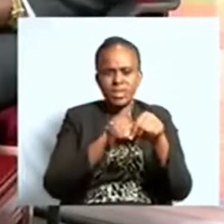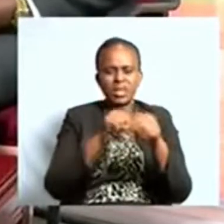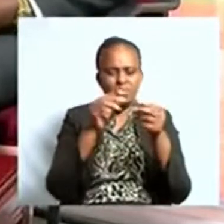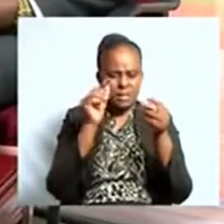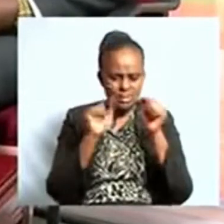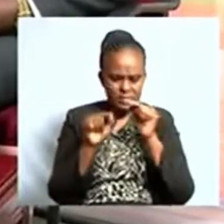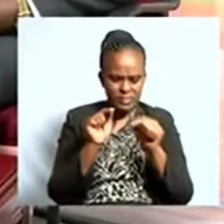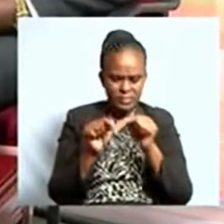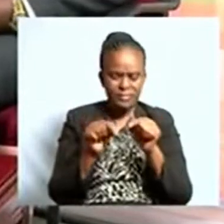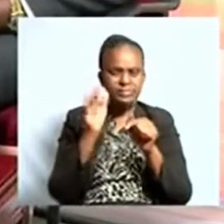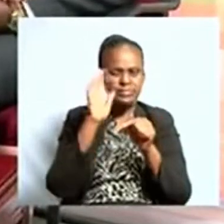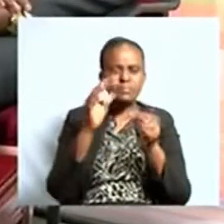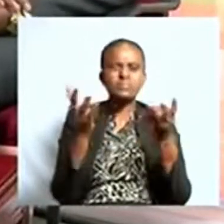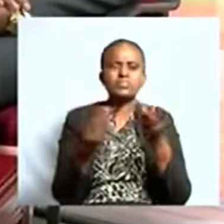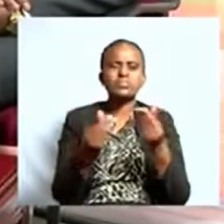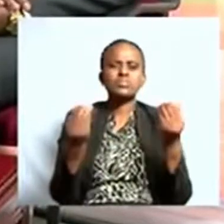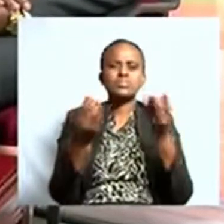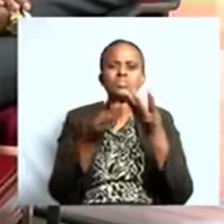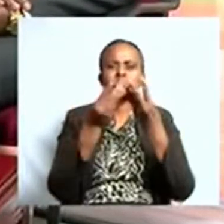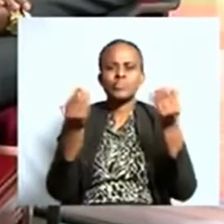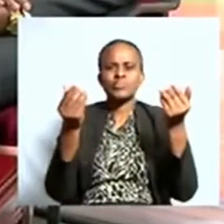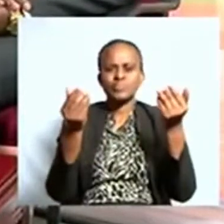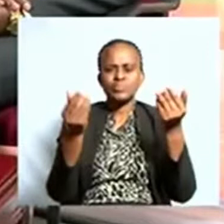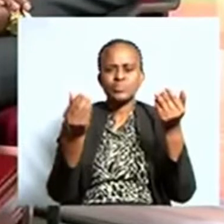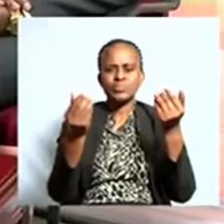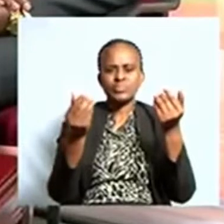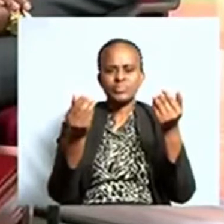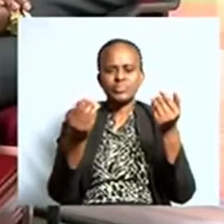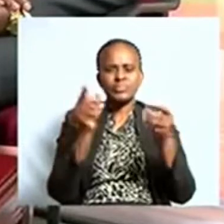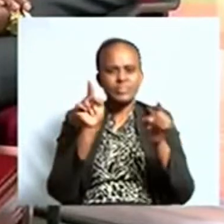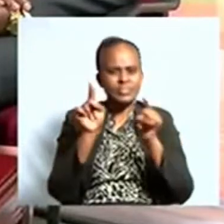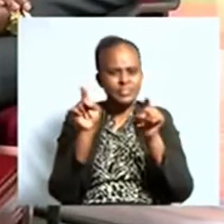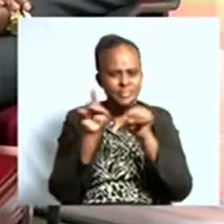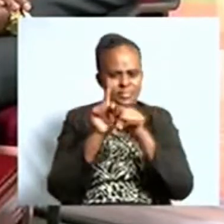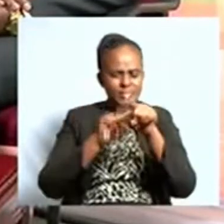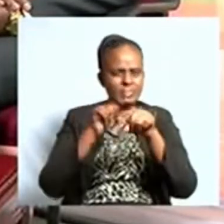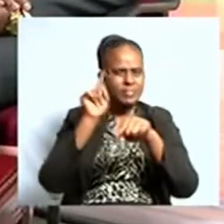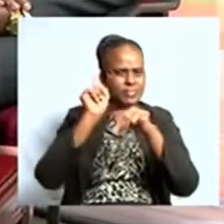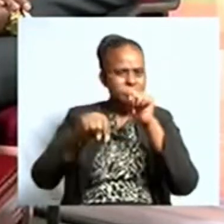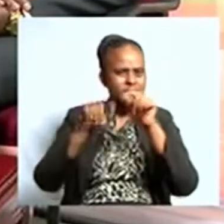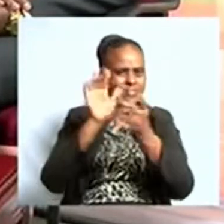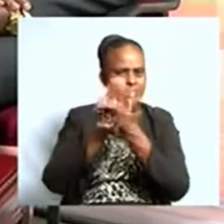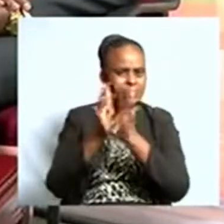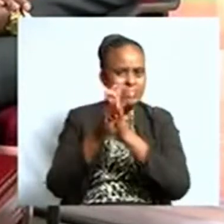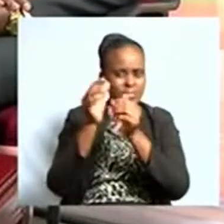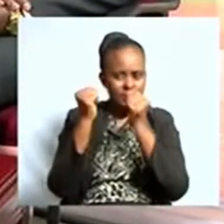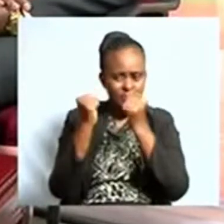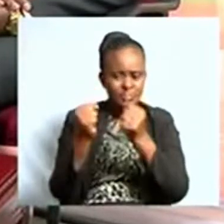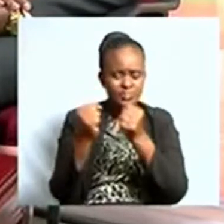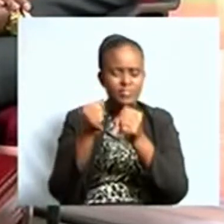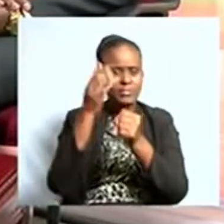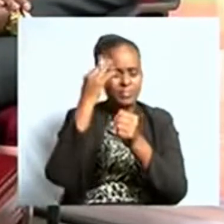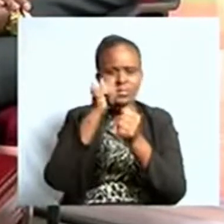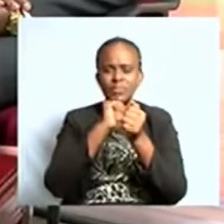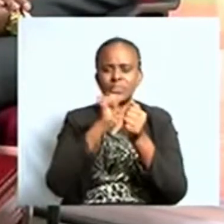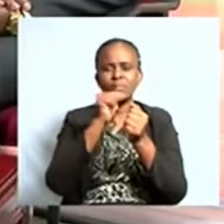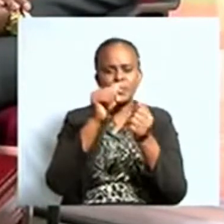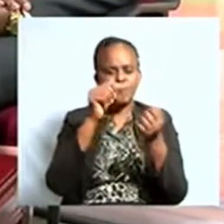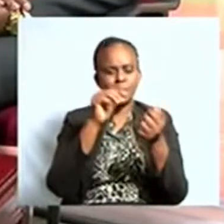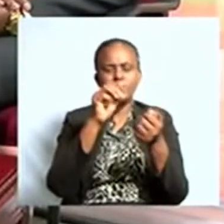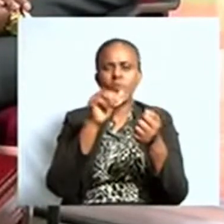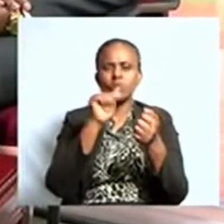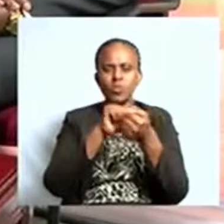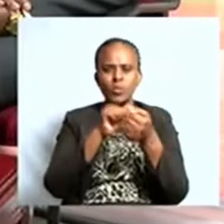those things will be washed off, or maybe they won't even be as strong as they can be. So now why not prioritize the water problems in